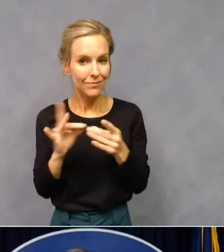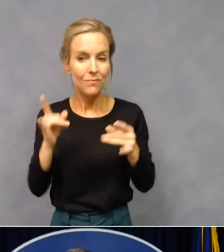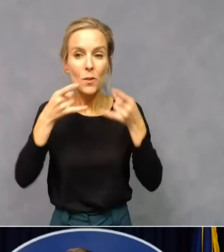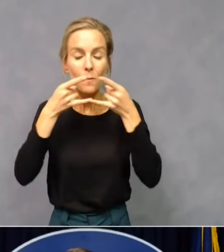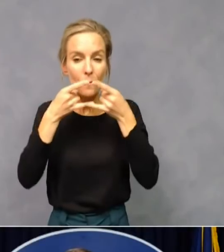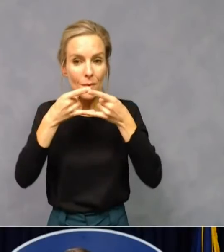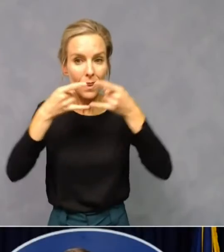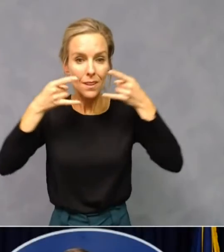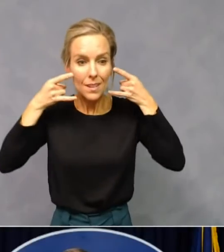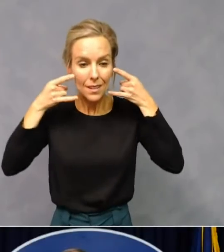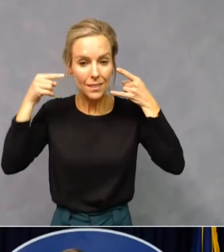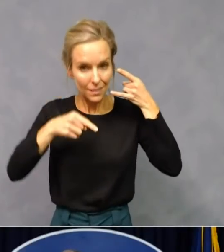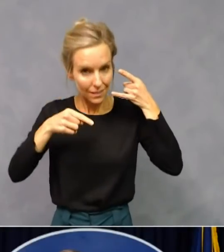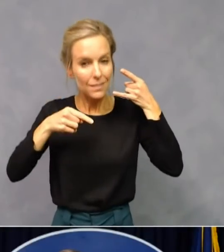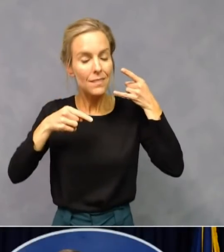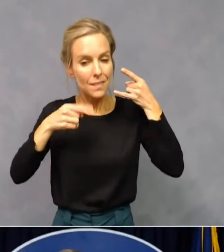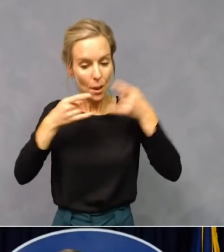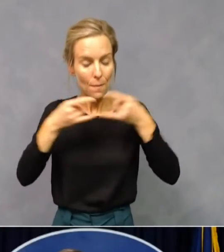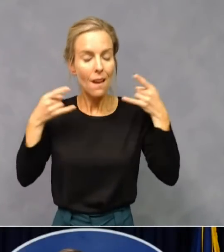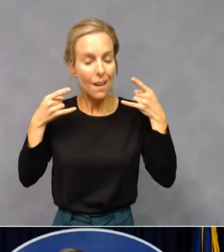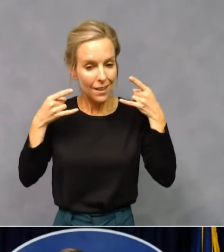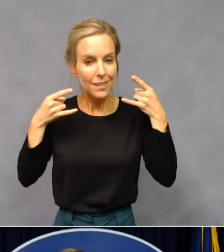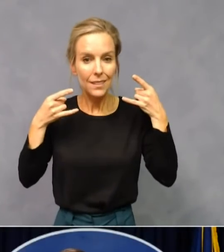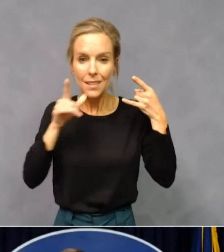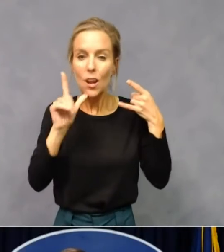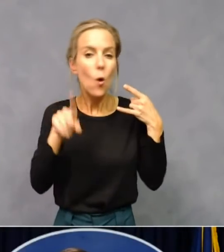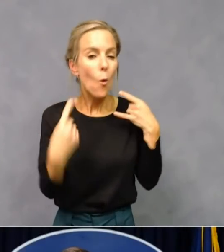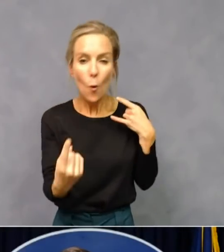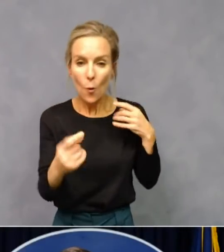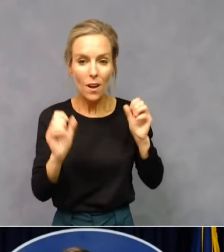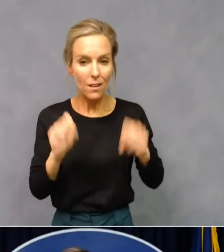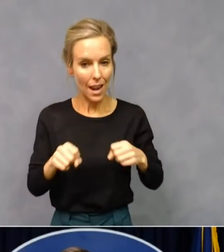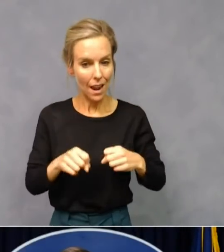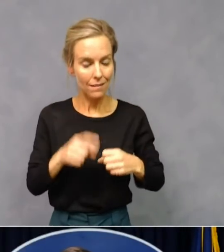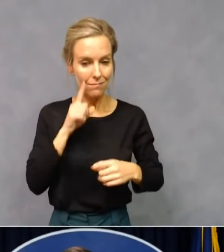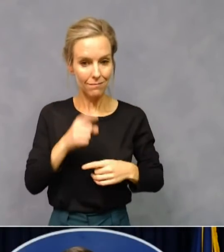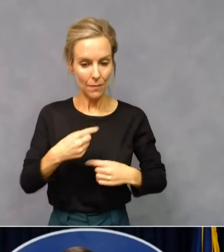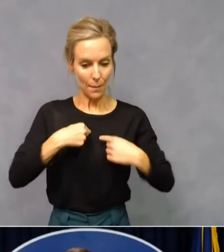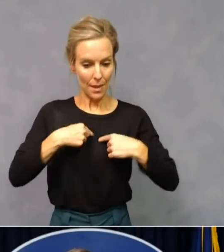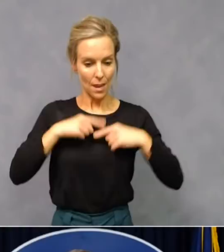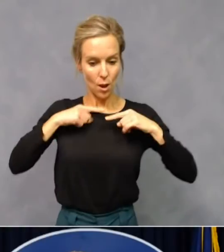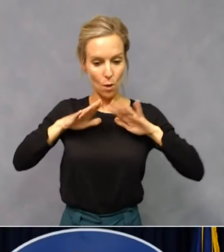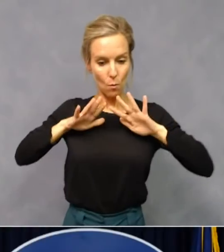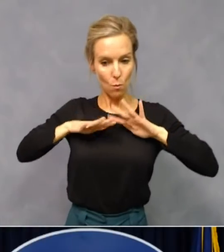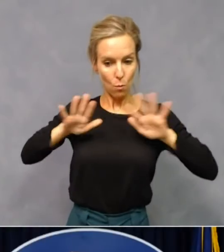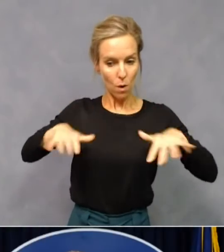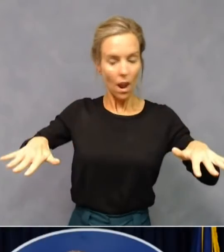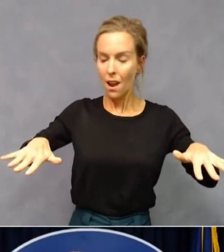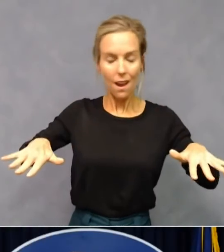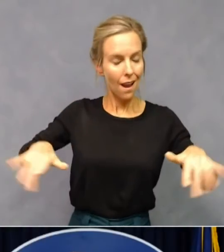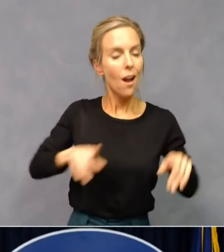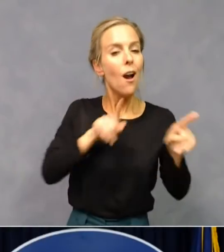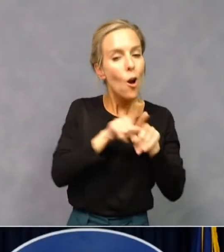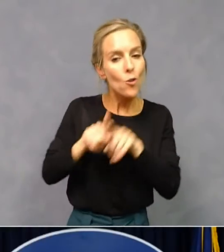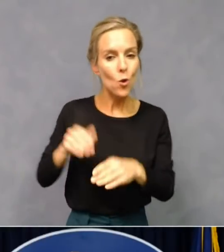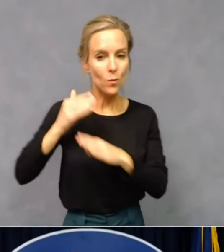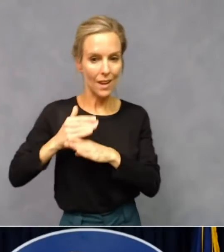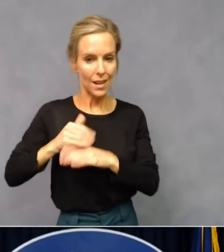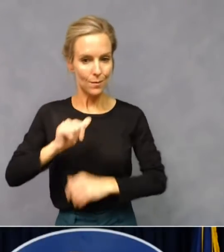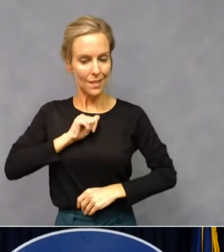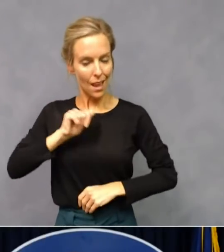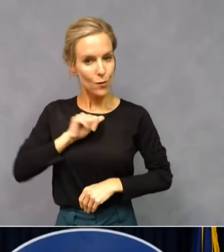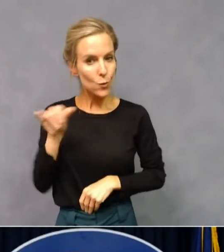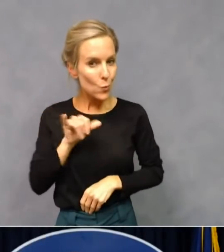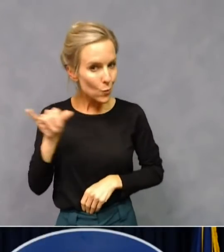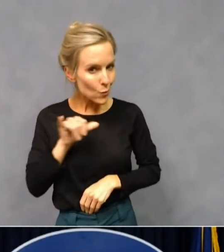these masks not only keeps you from spreading the virus to others, but protects you. So the Center for